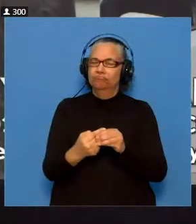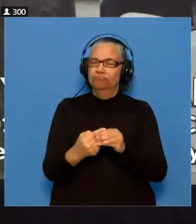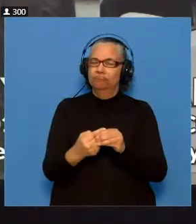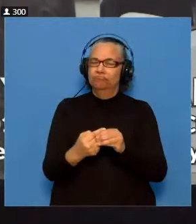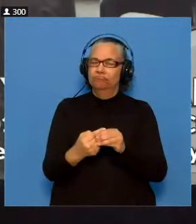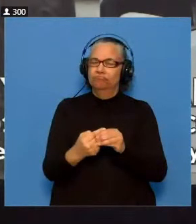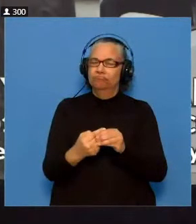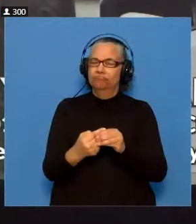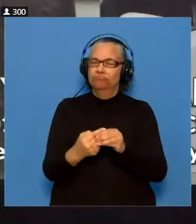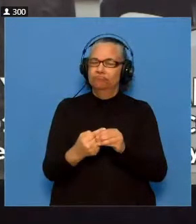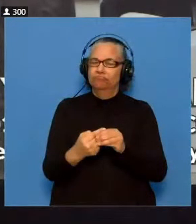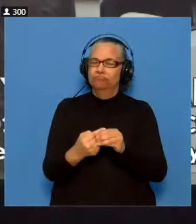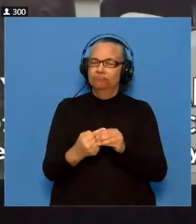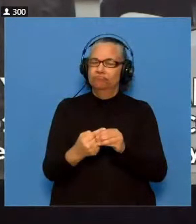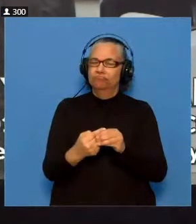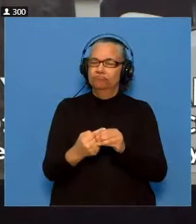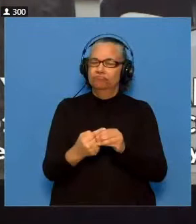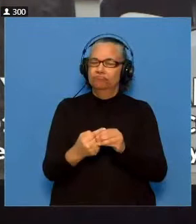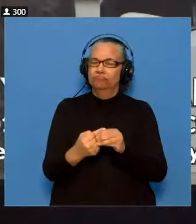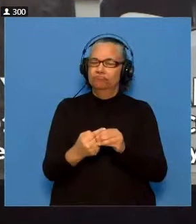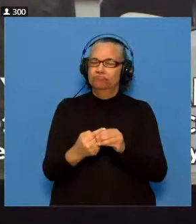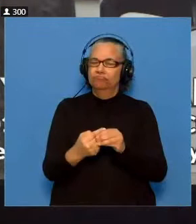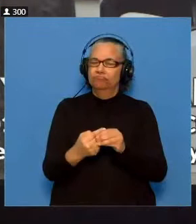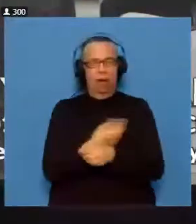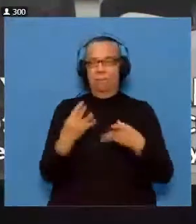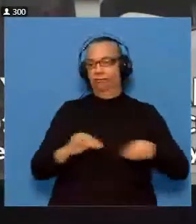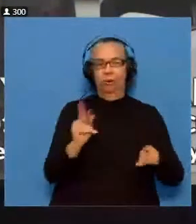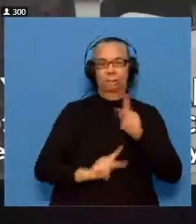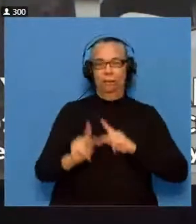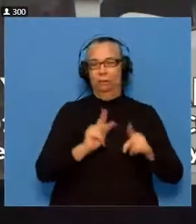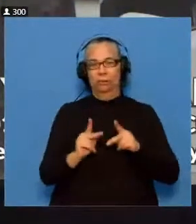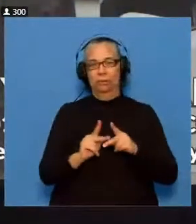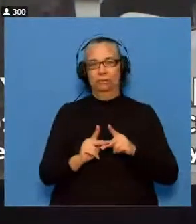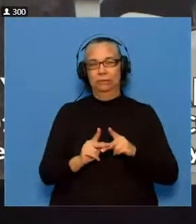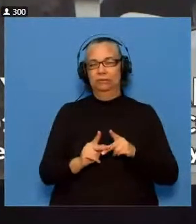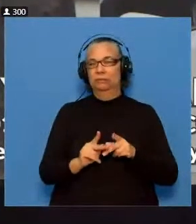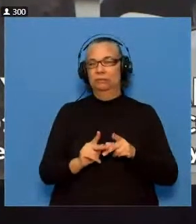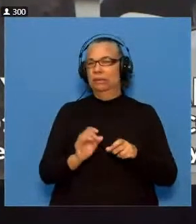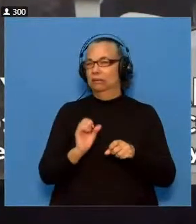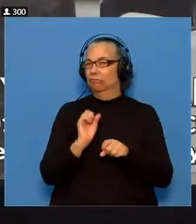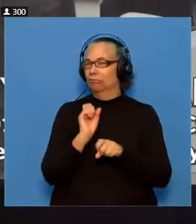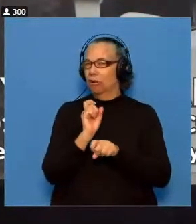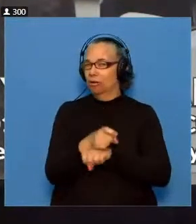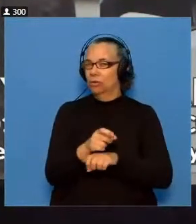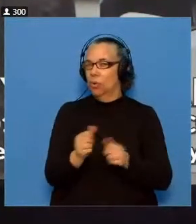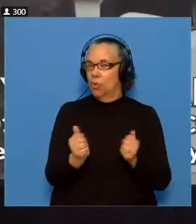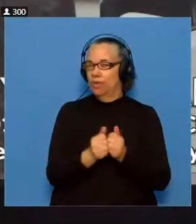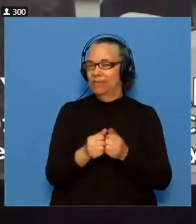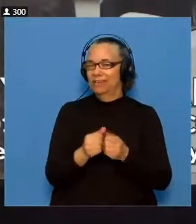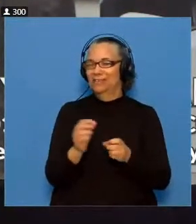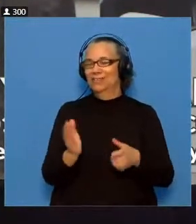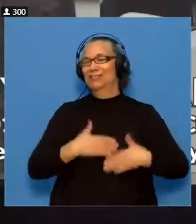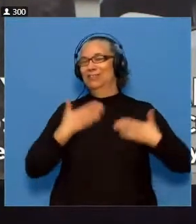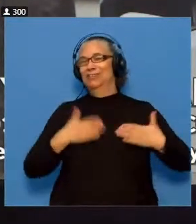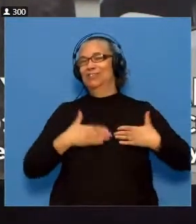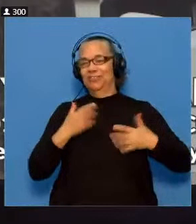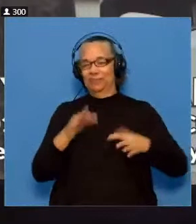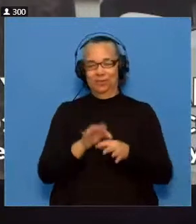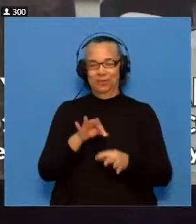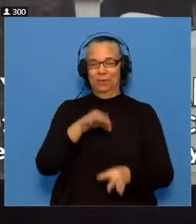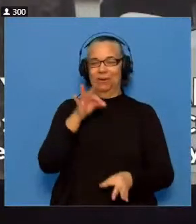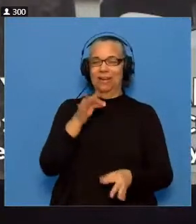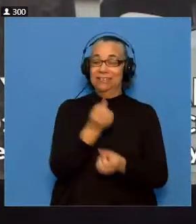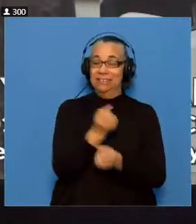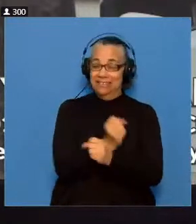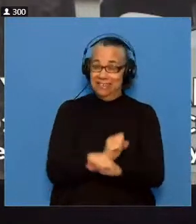the world, have received so many stories of people who have matched the adversity of these times with a cheerful spirit or safe innovations